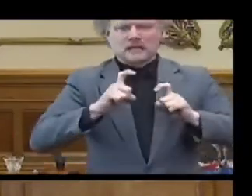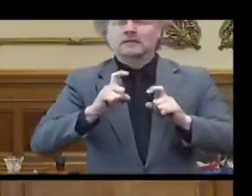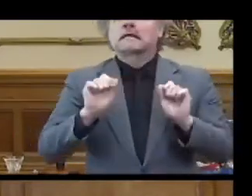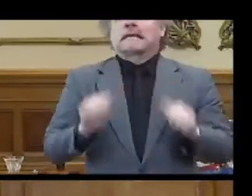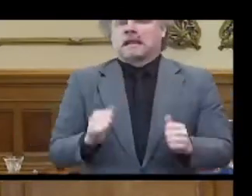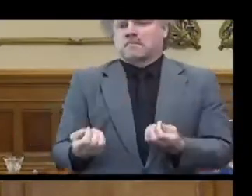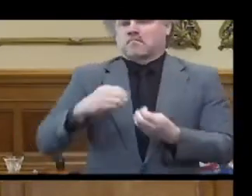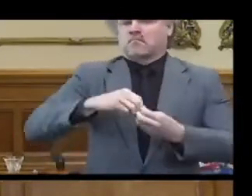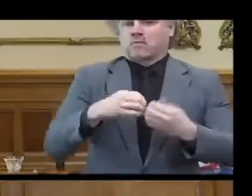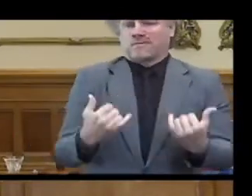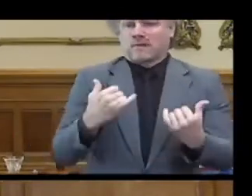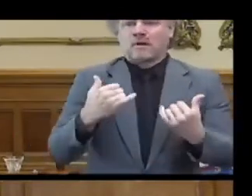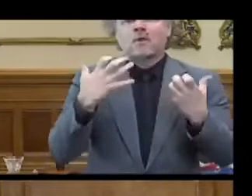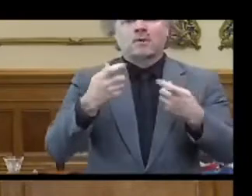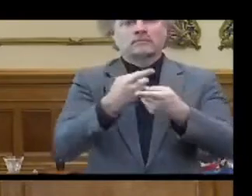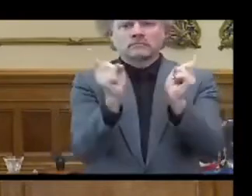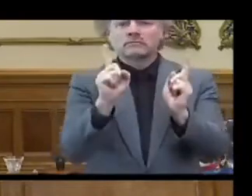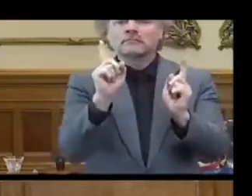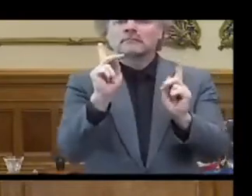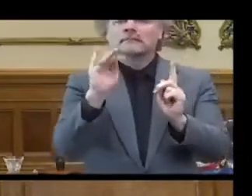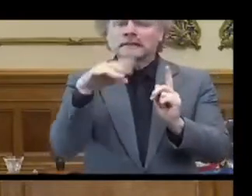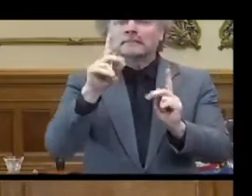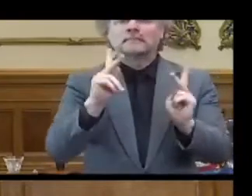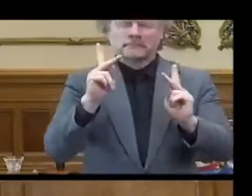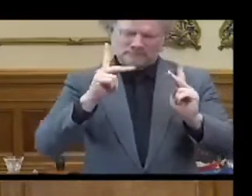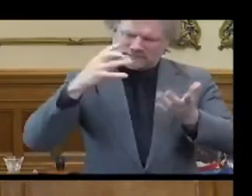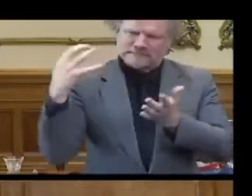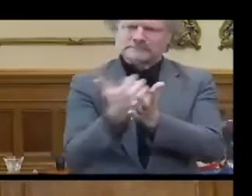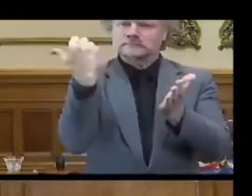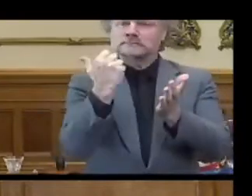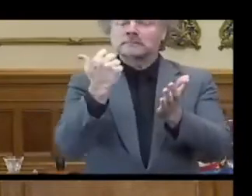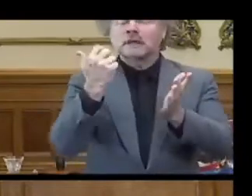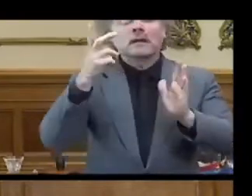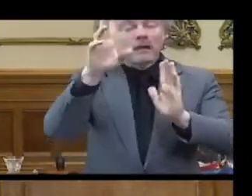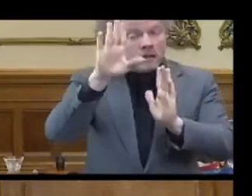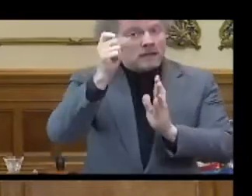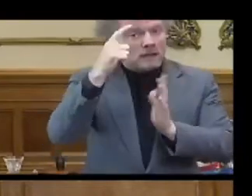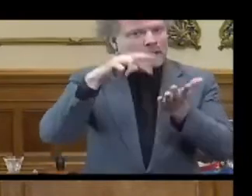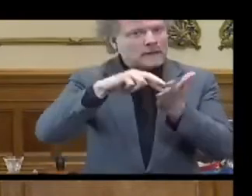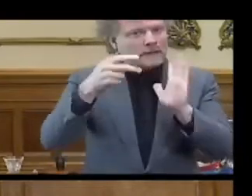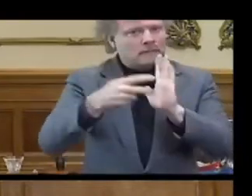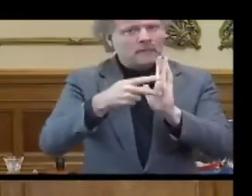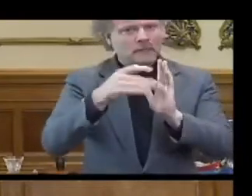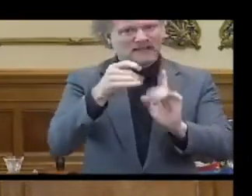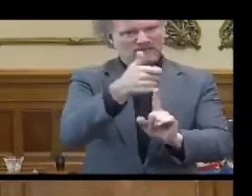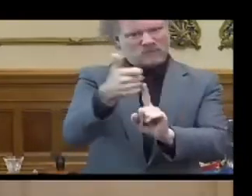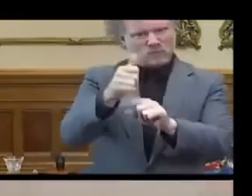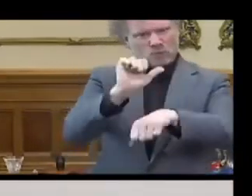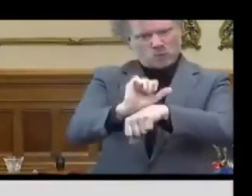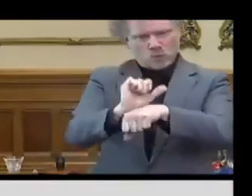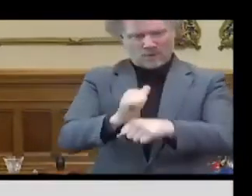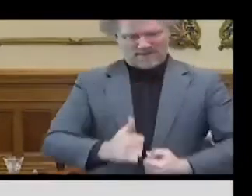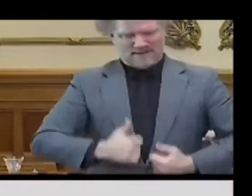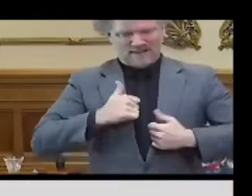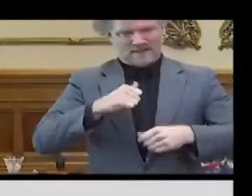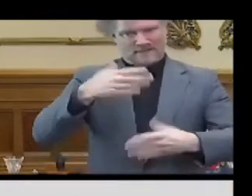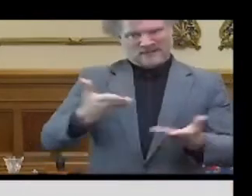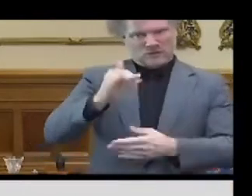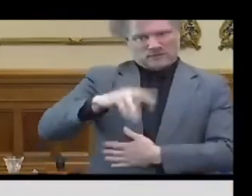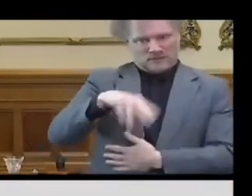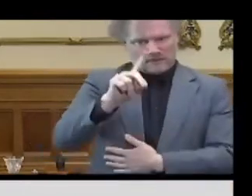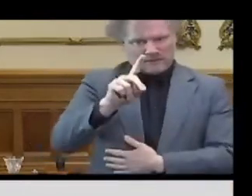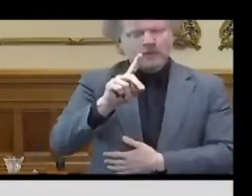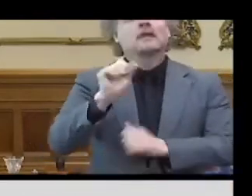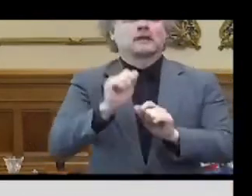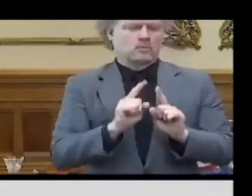pandemic, and we want Hoosiers to take advantage of that. What this means is that if you work or you live in the state of Indiana, you can